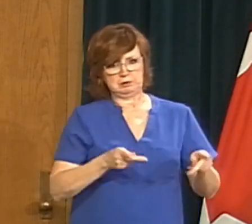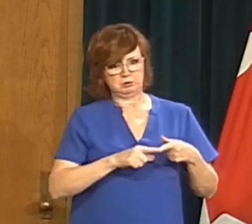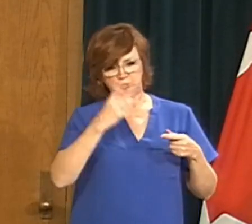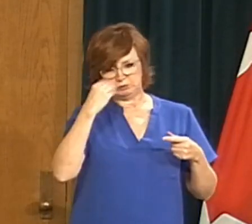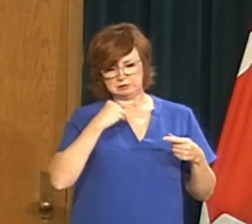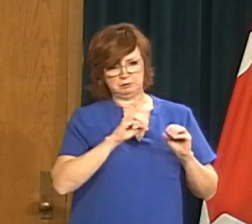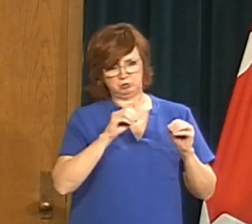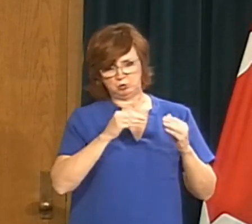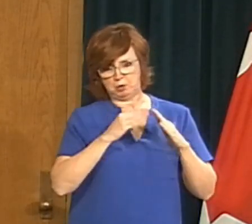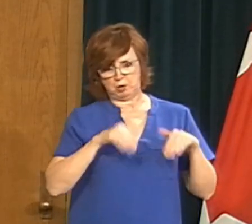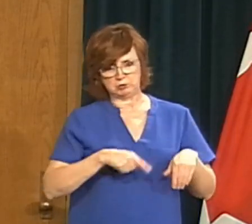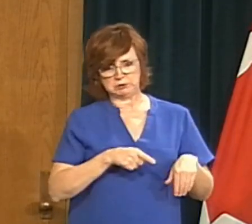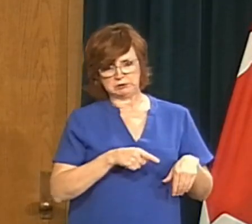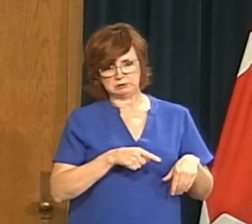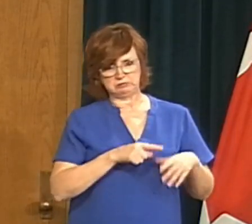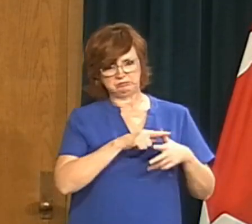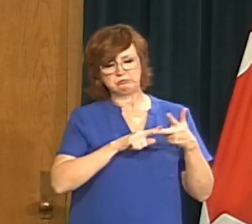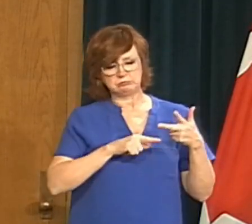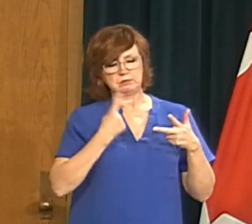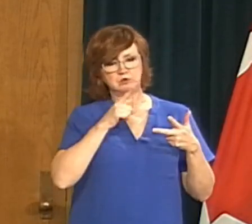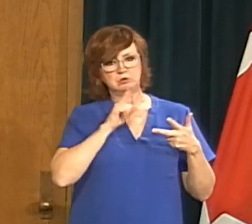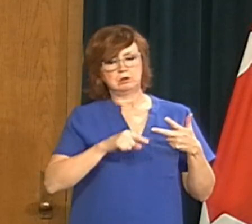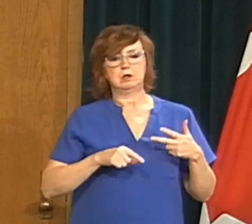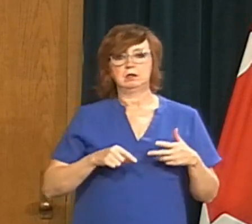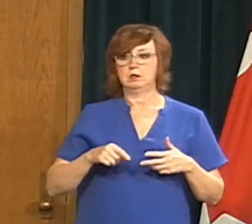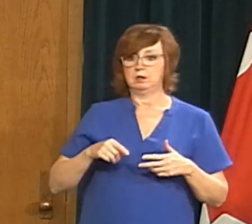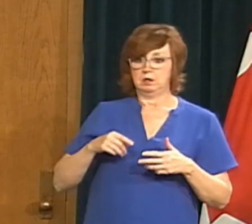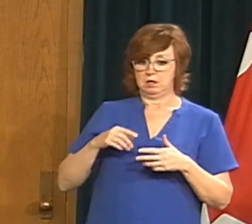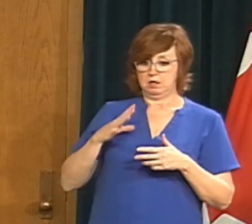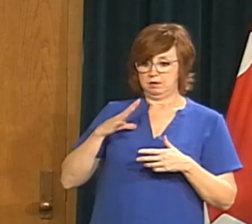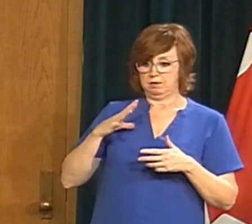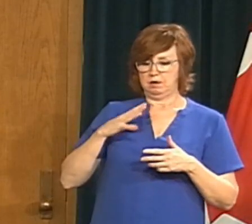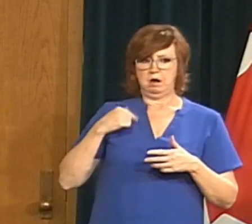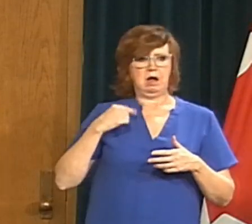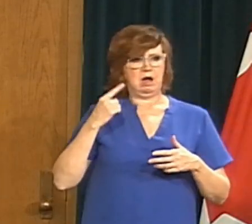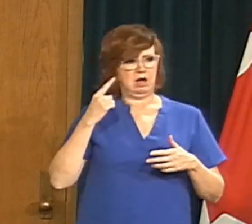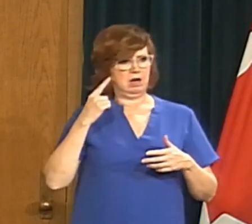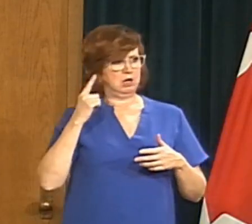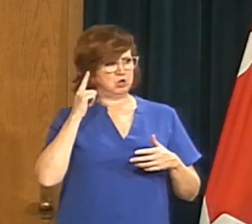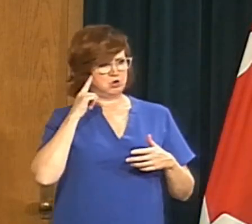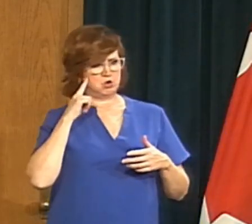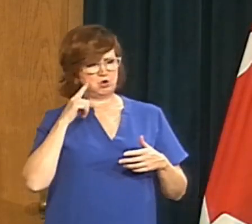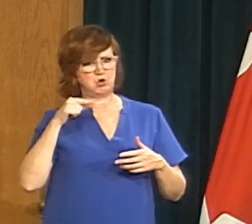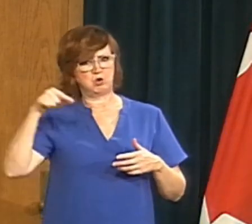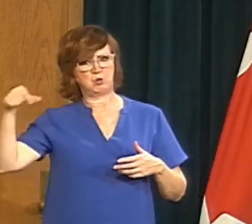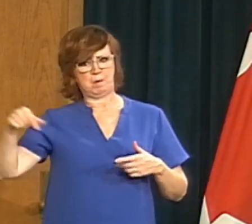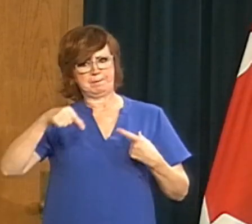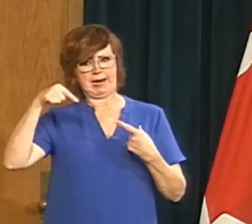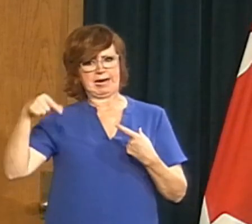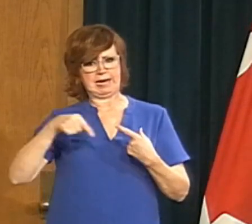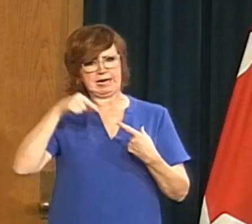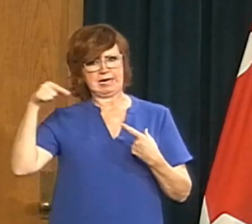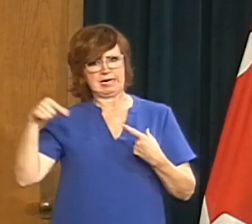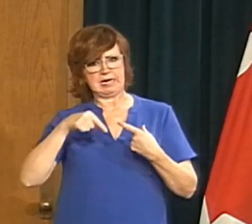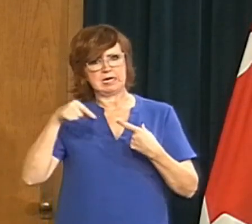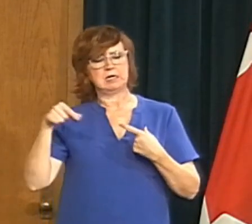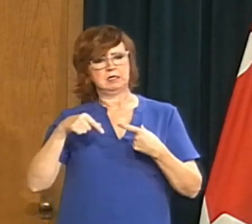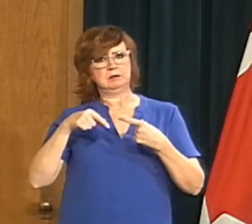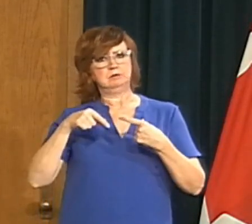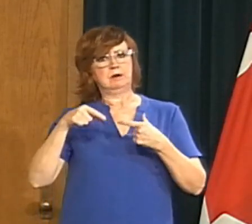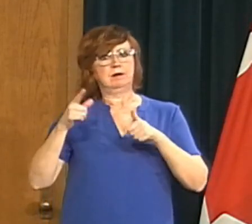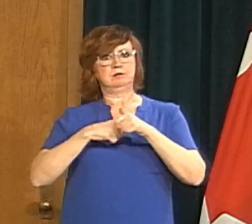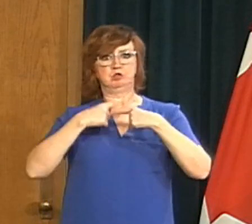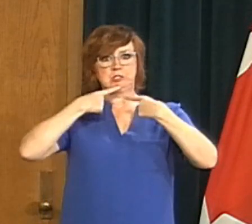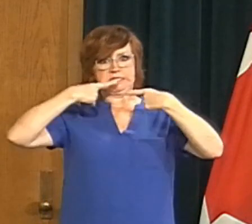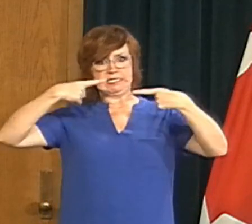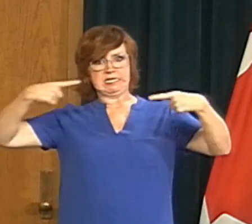first province to put into place a program like this was actually Quebec, and they called it a kind of retention program. And the